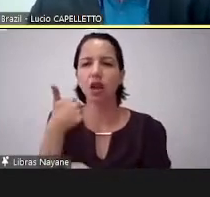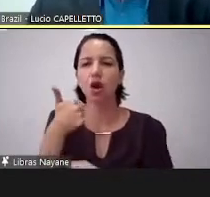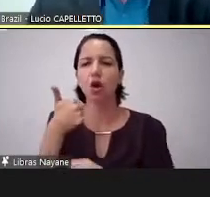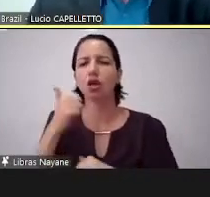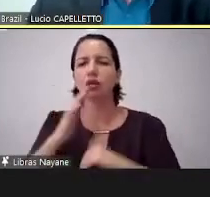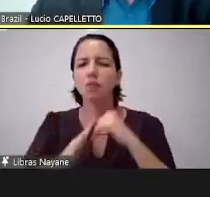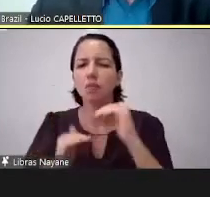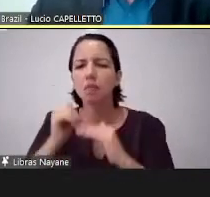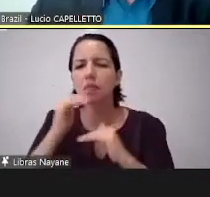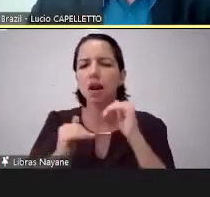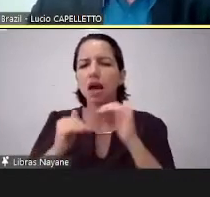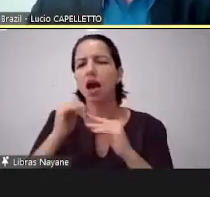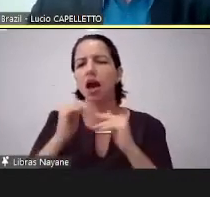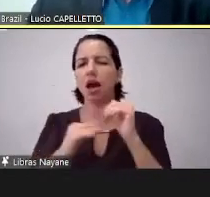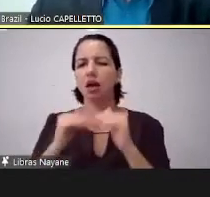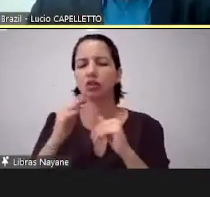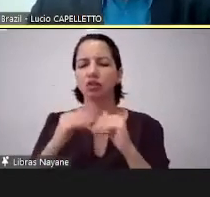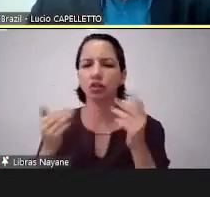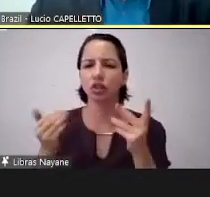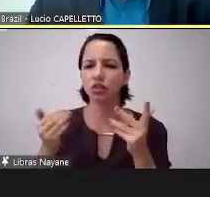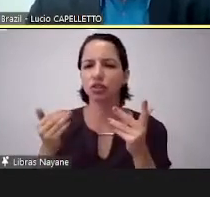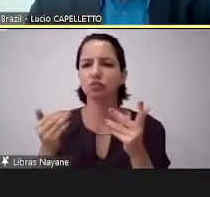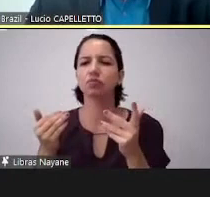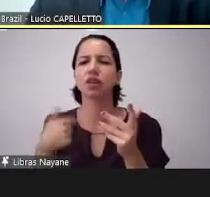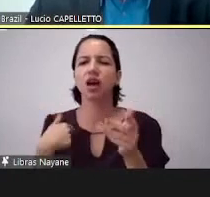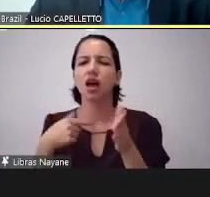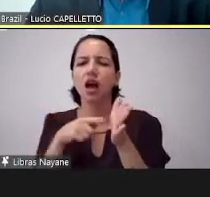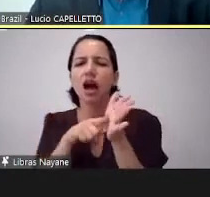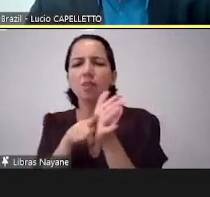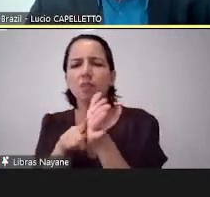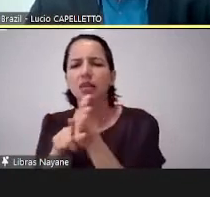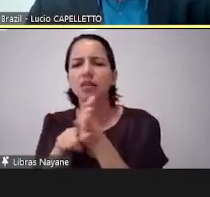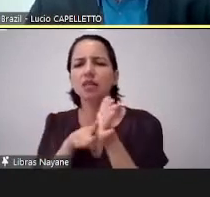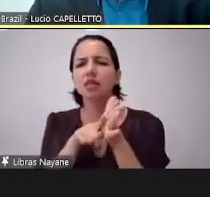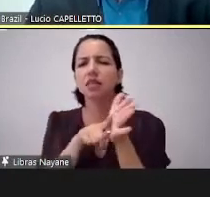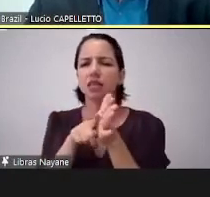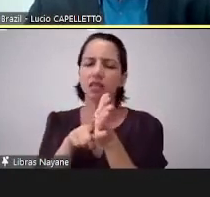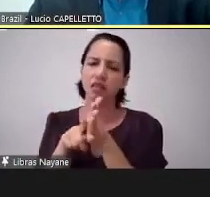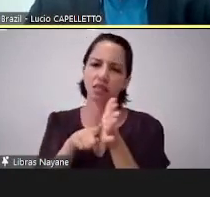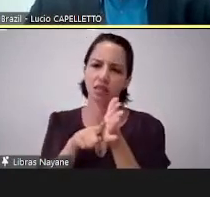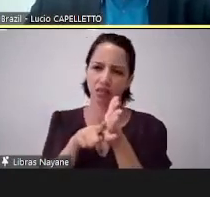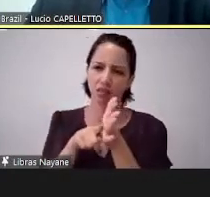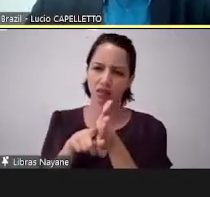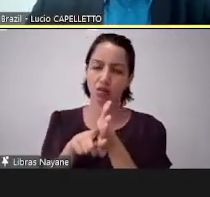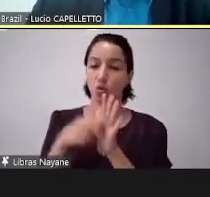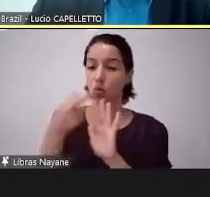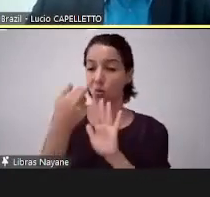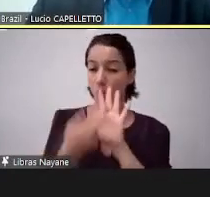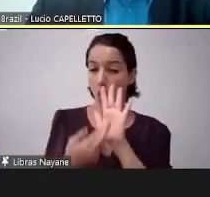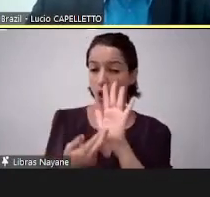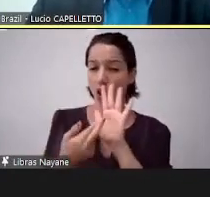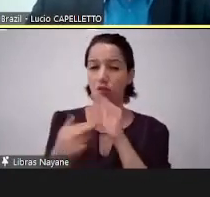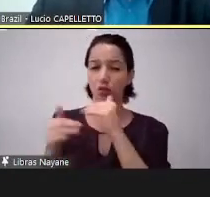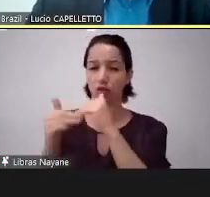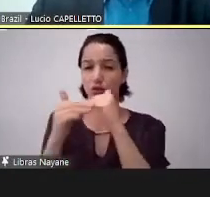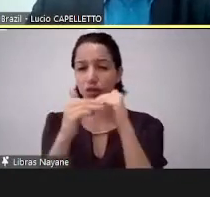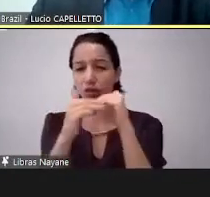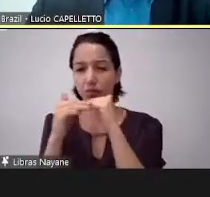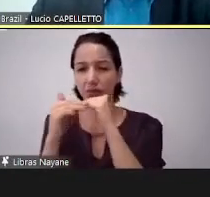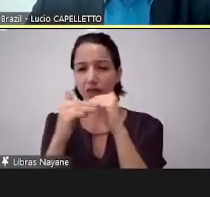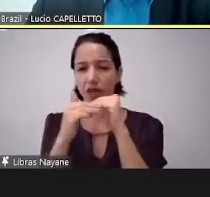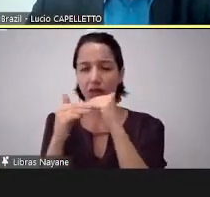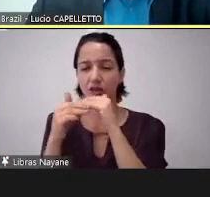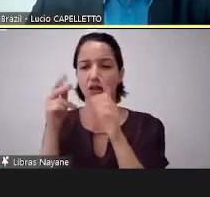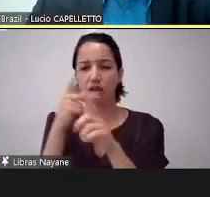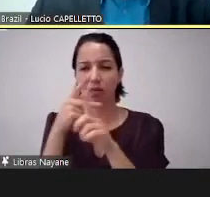We tried hard to provide all the transparency with all the issues, the surveys, the reports